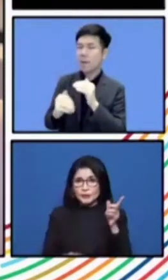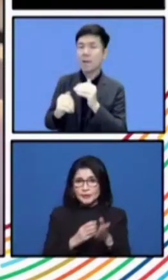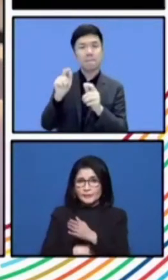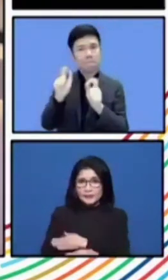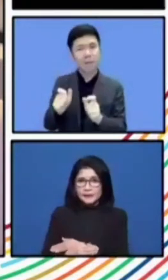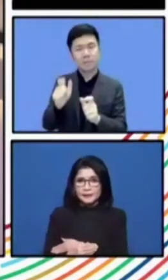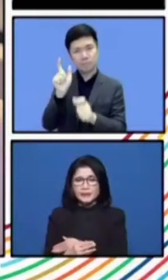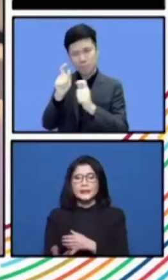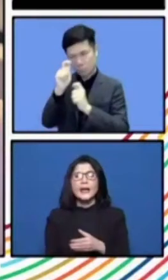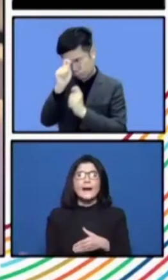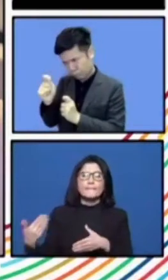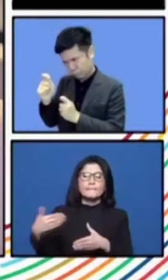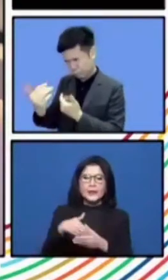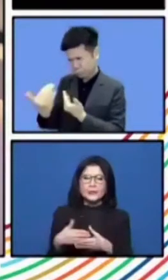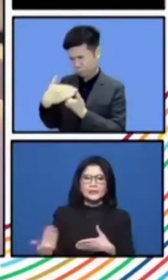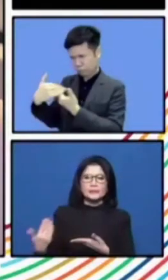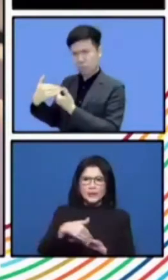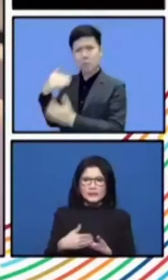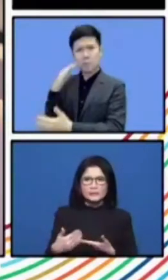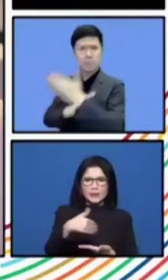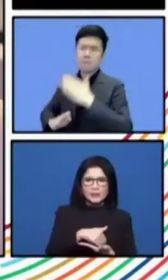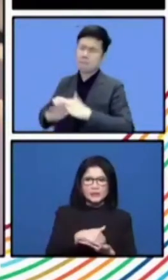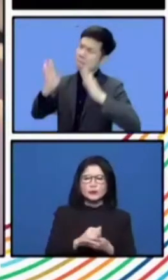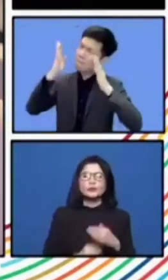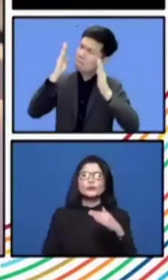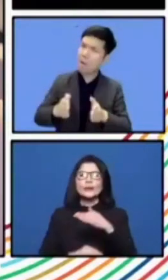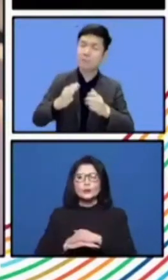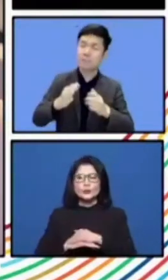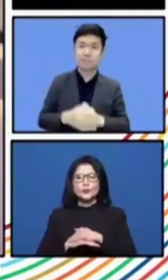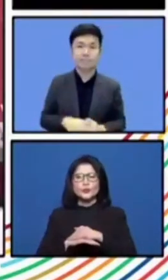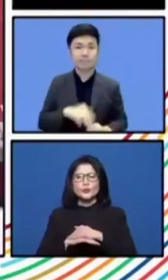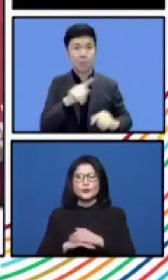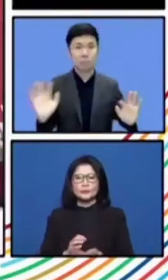visibilities thank you thank you very much